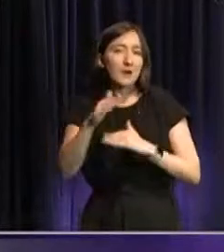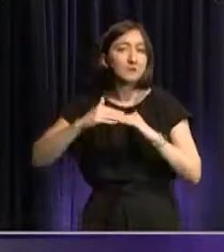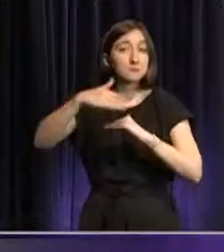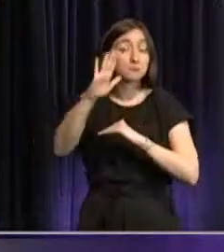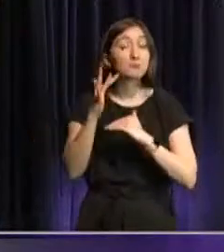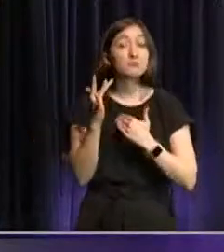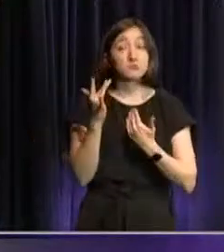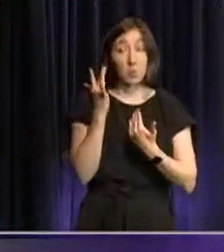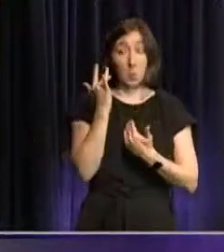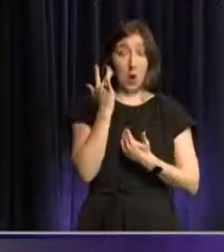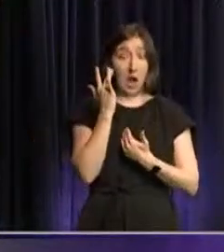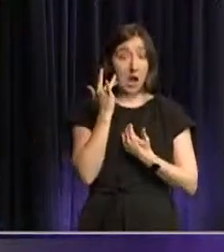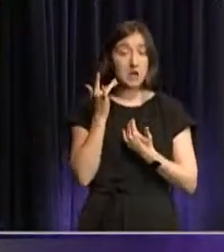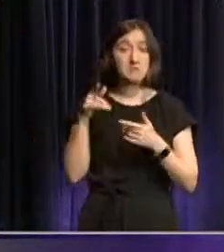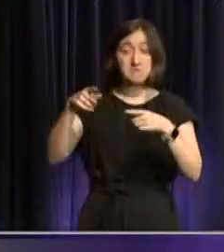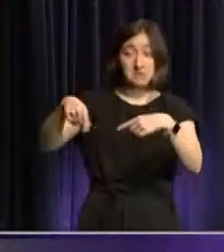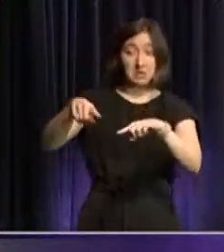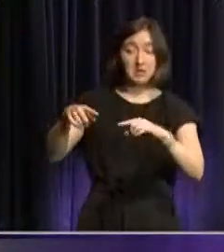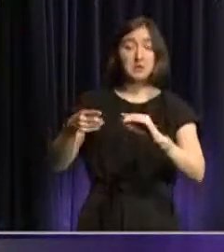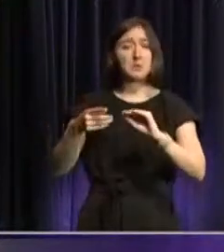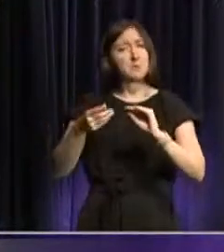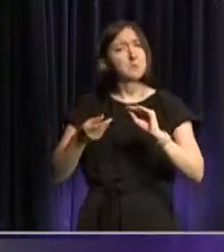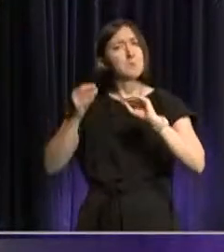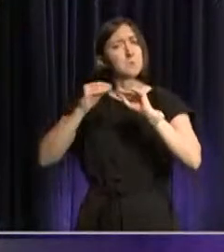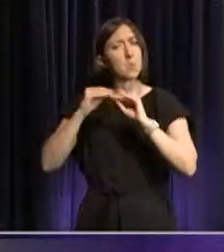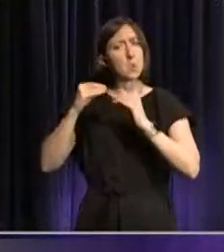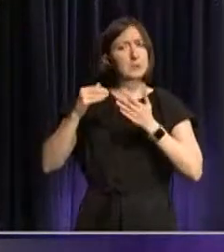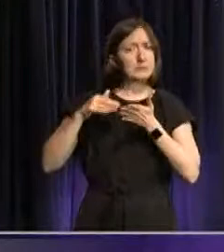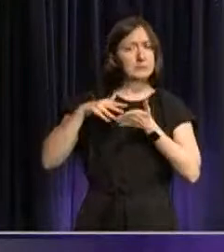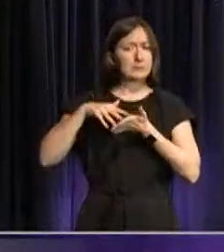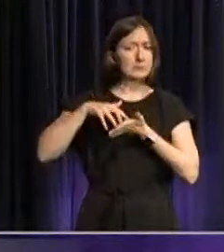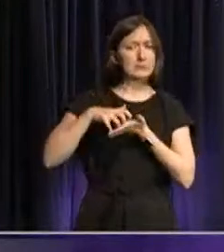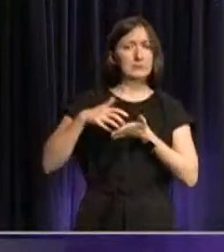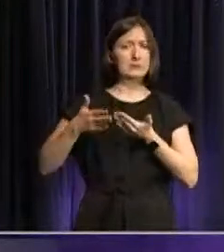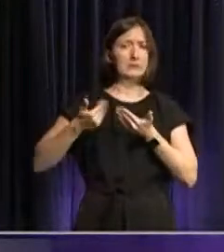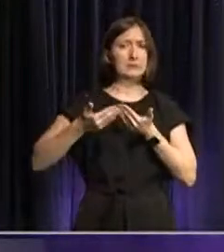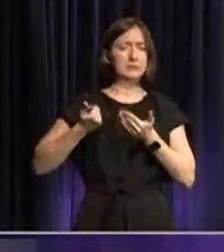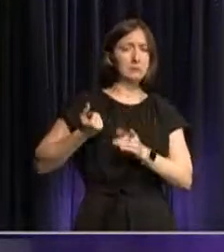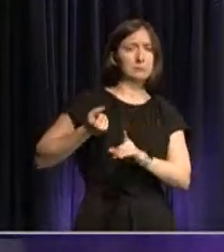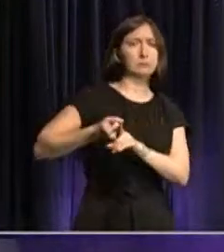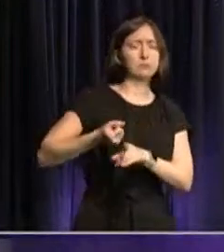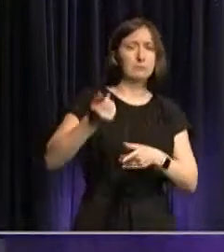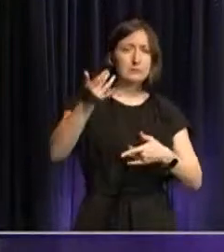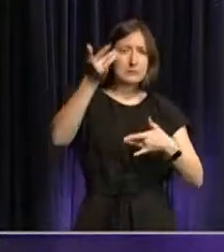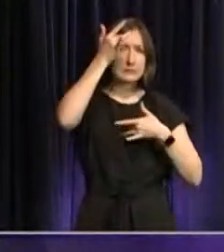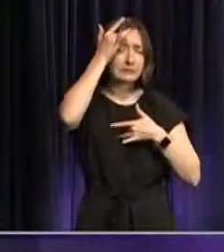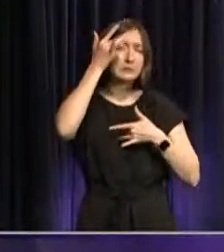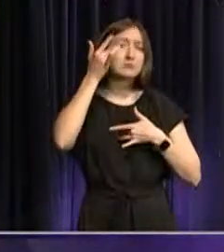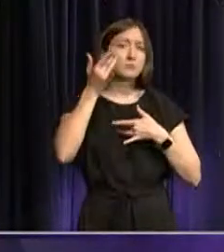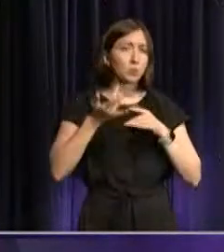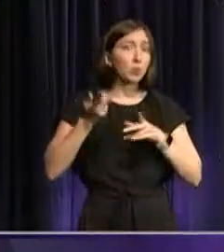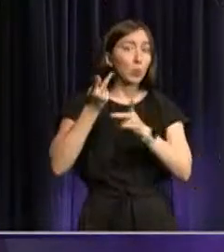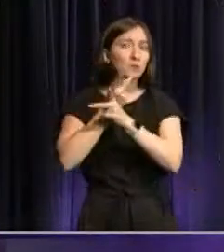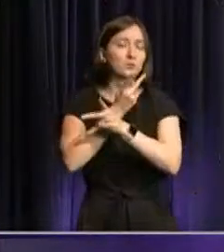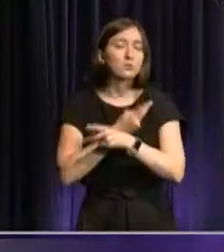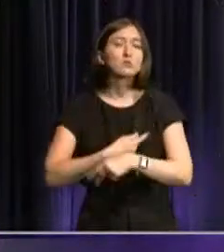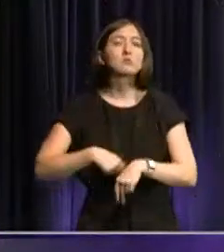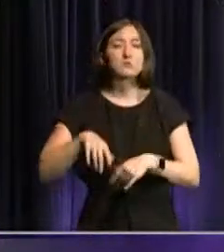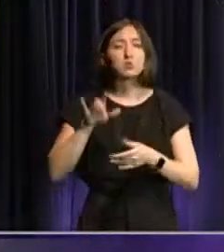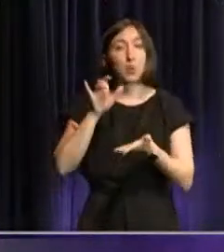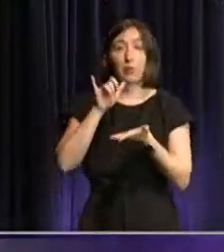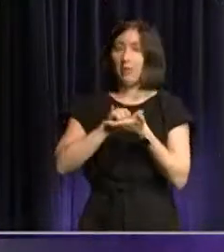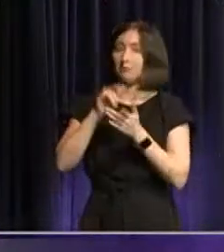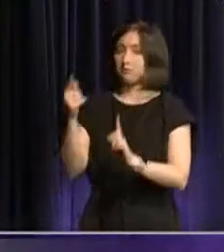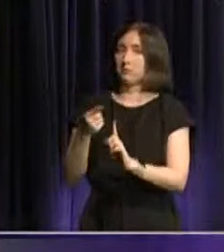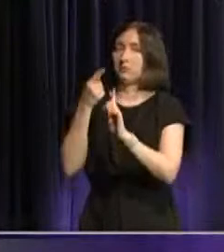severe impacts of this virus are being vaccinated first, so that's going very well. Of the total population of residents 16 and